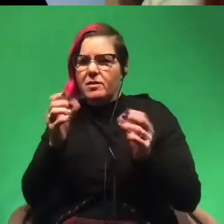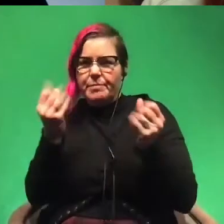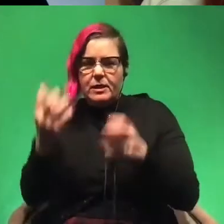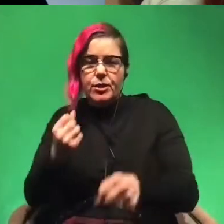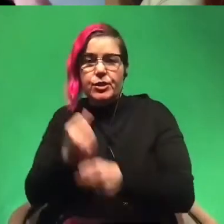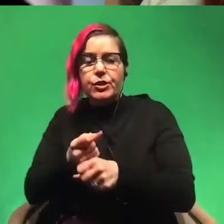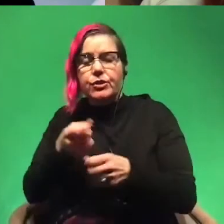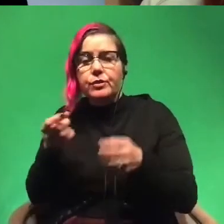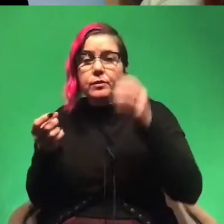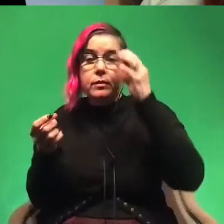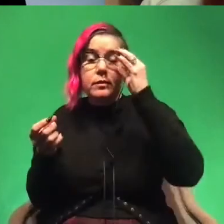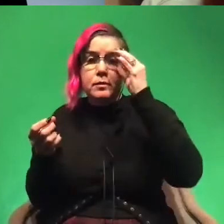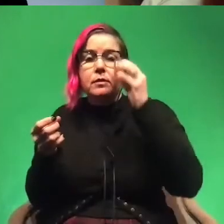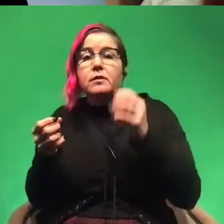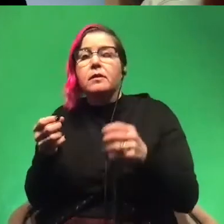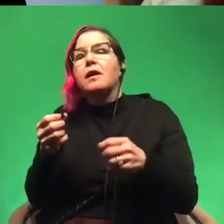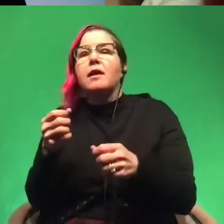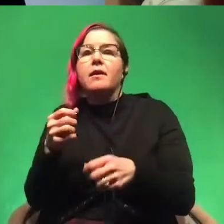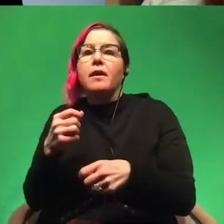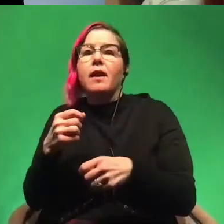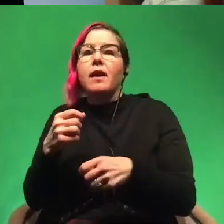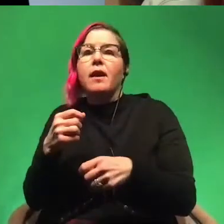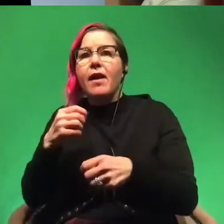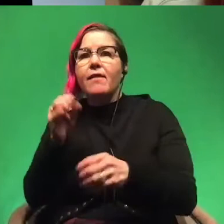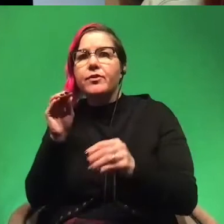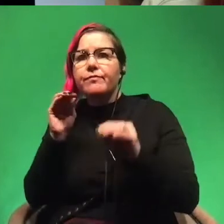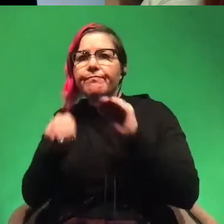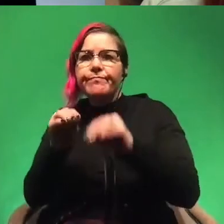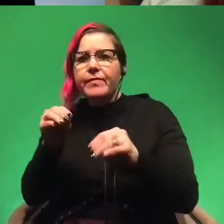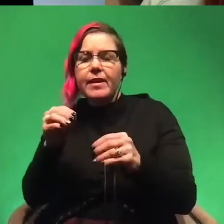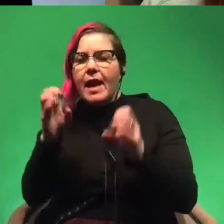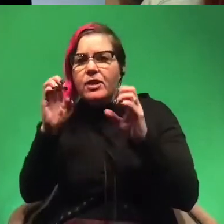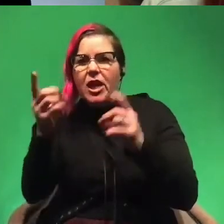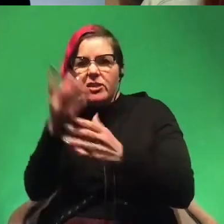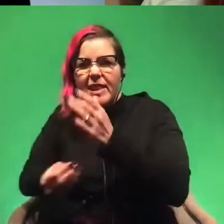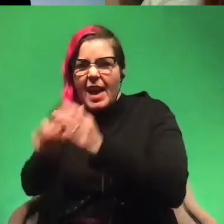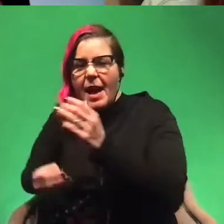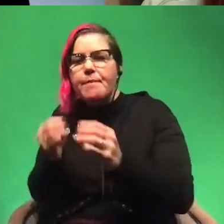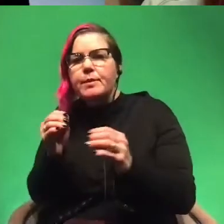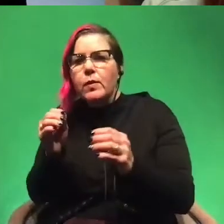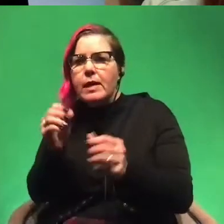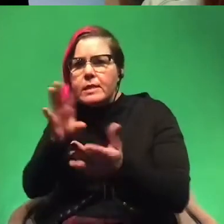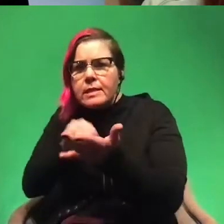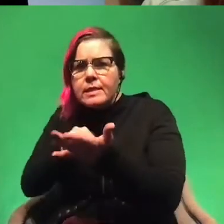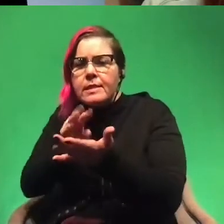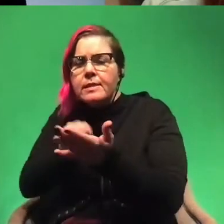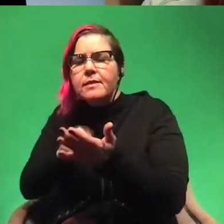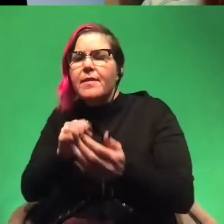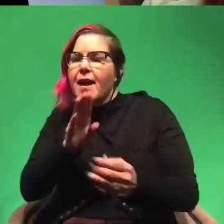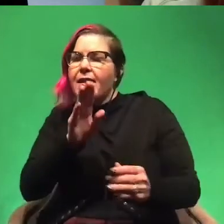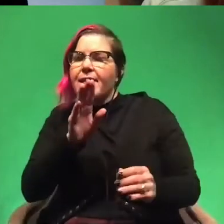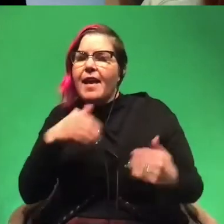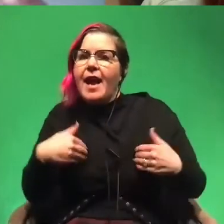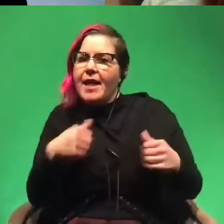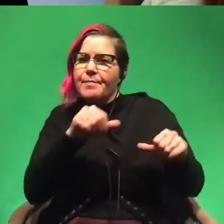to make up for some of the educational deficiencies, because having a degree in animal science doesn't really adequately prepare you to be a